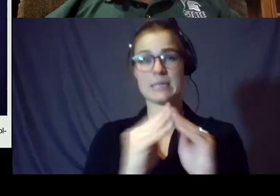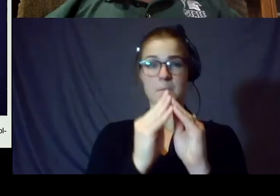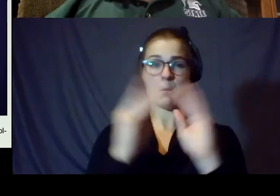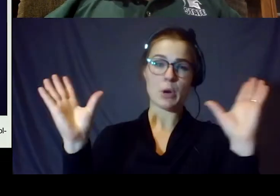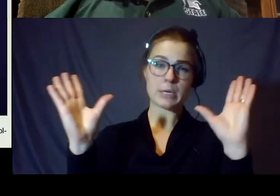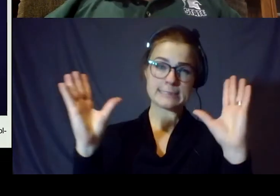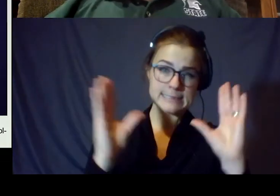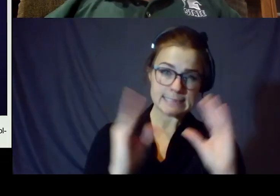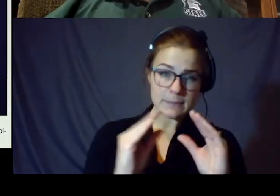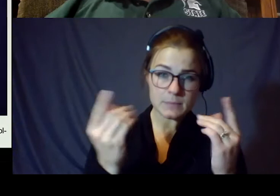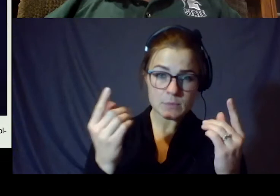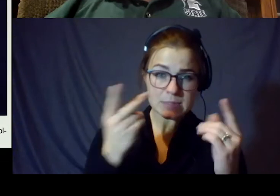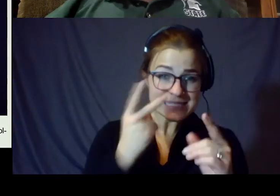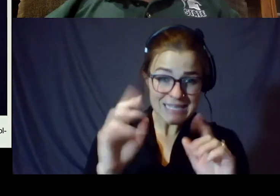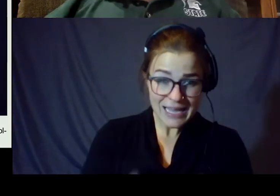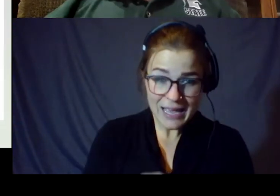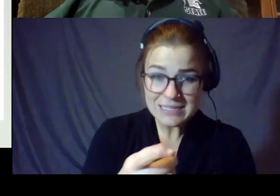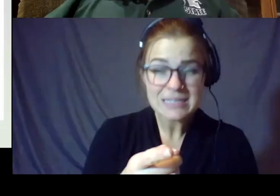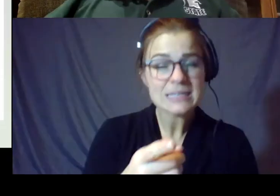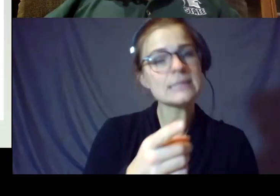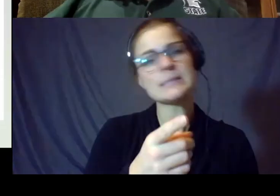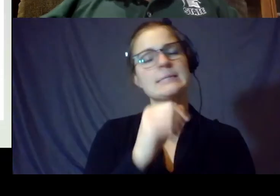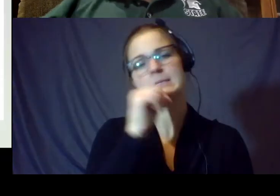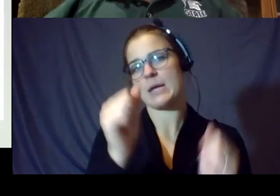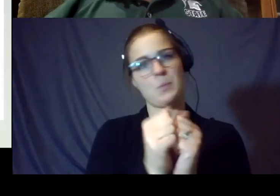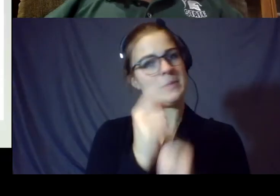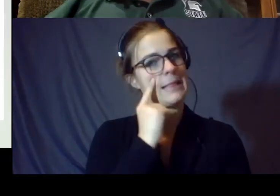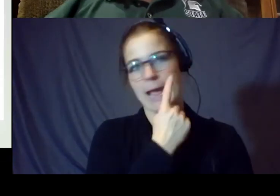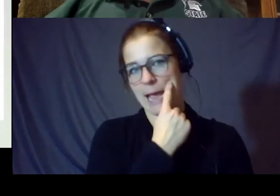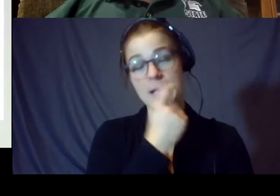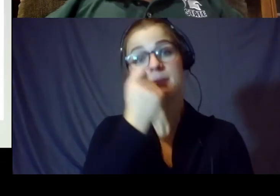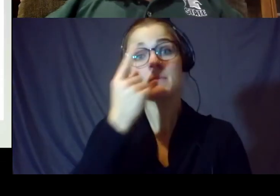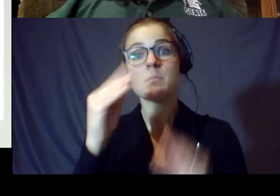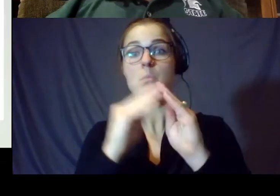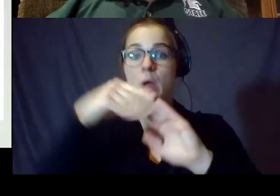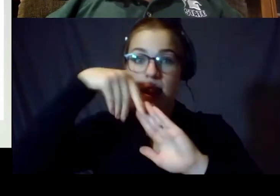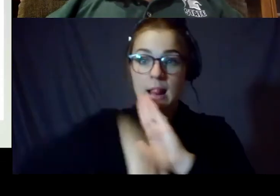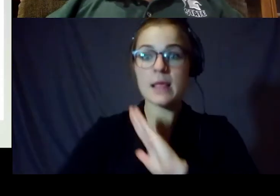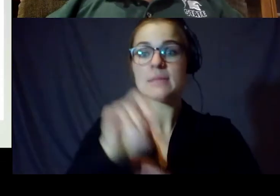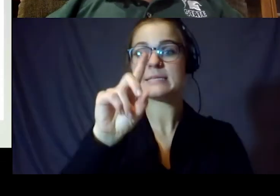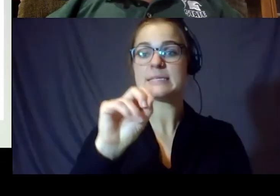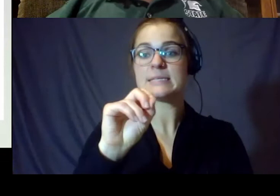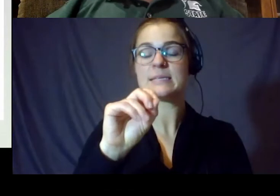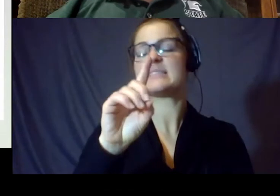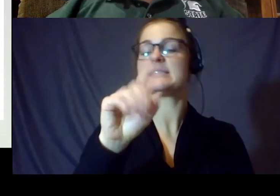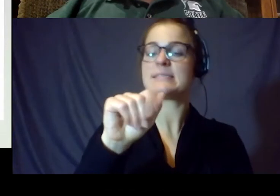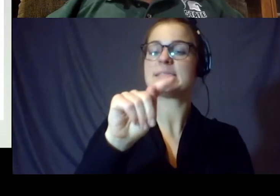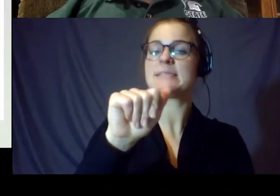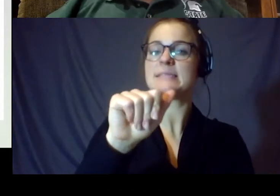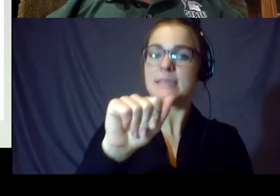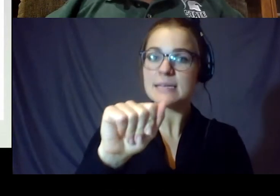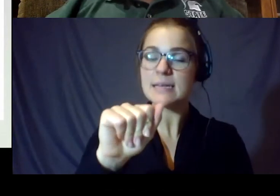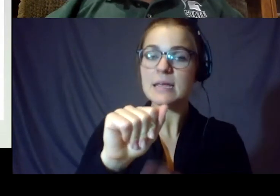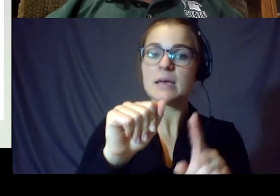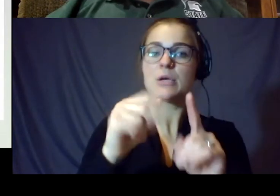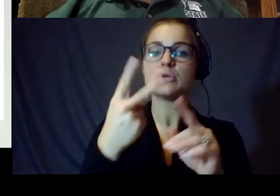eclipsed? Well, not by eye, but if you have better data, this one shows both here's the